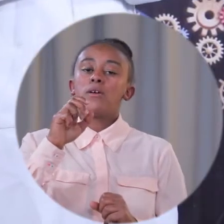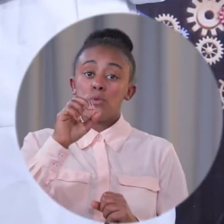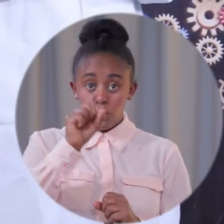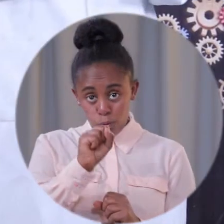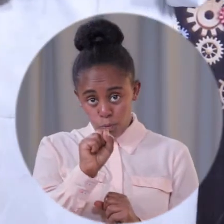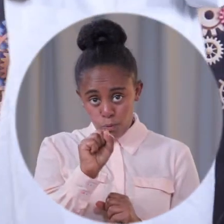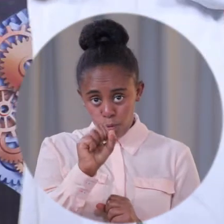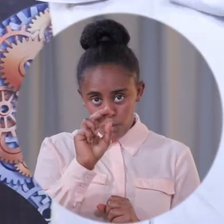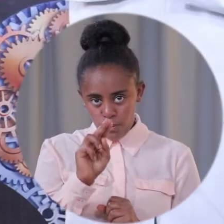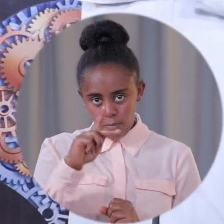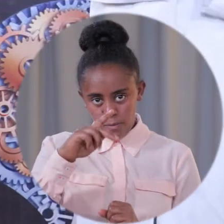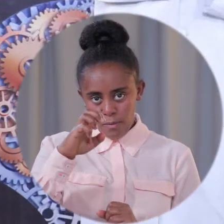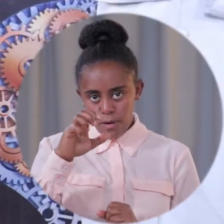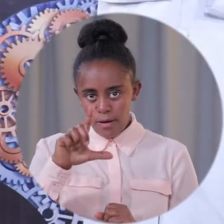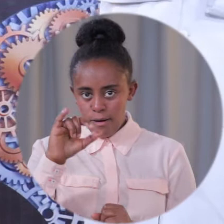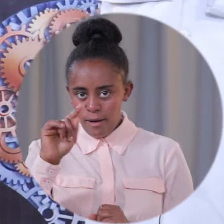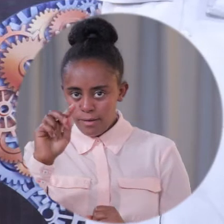What is superlative degree?